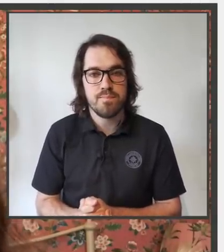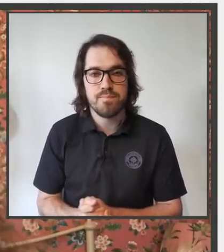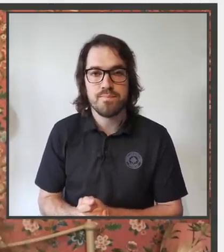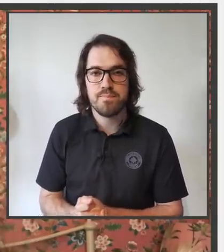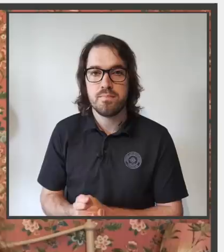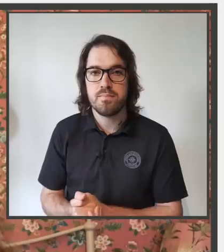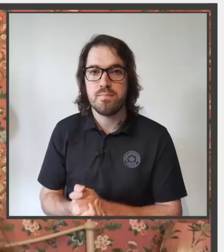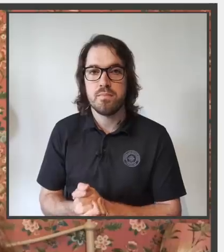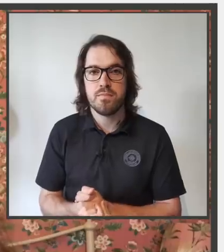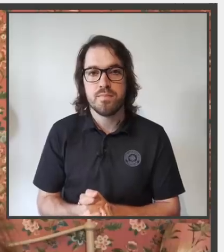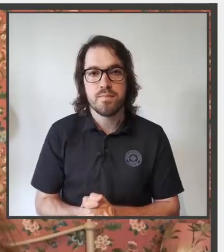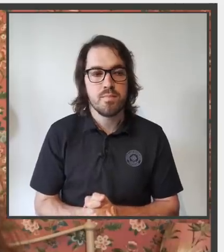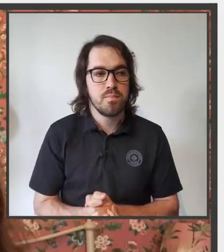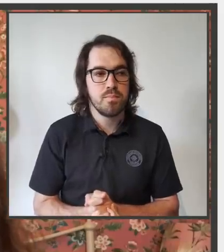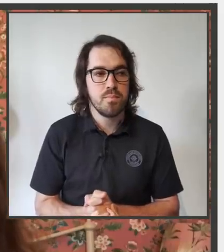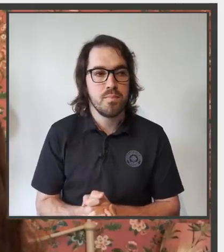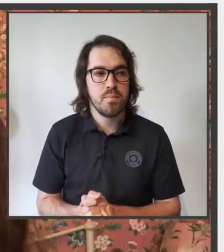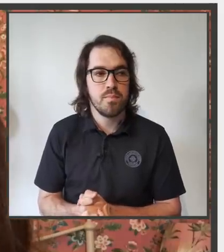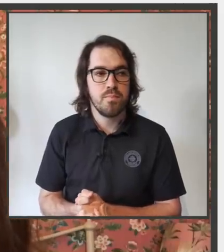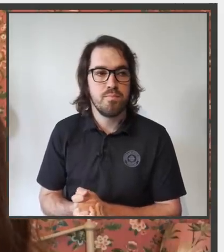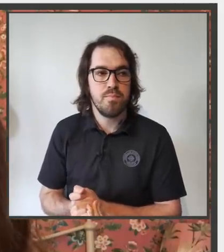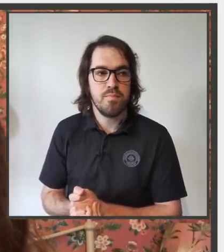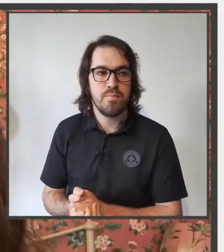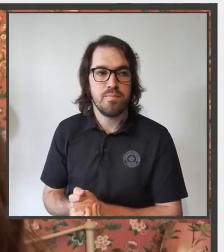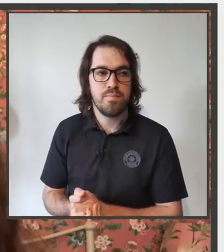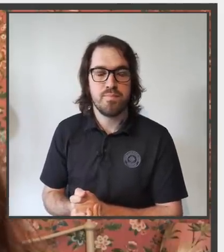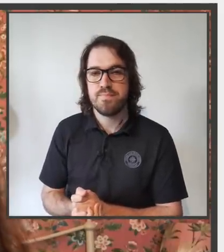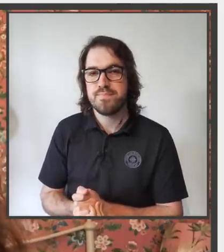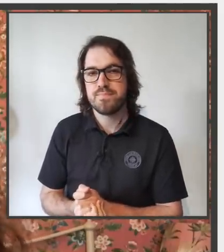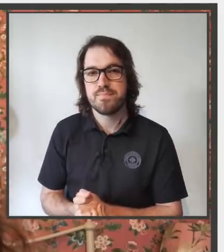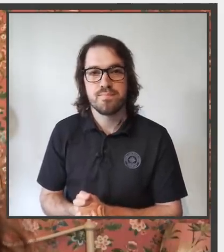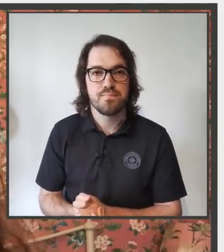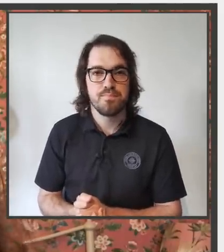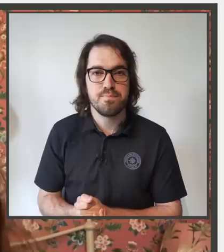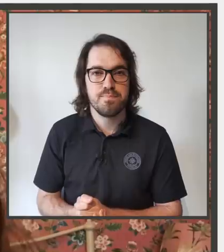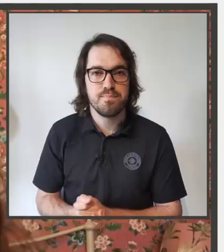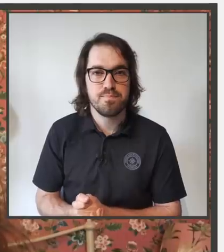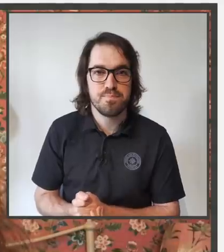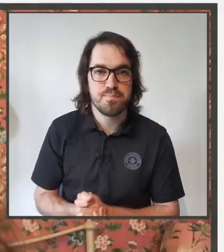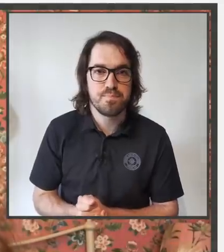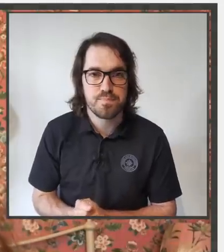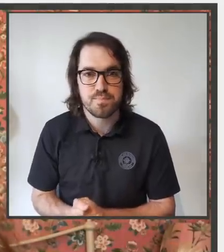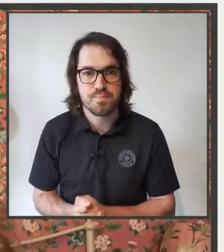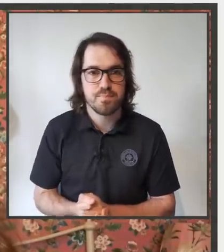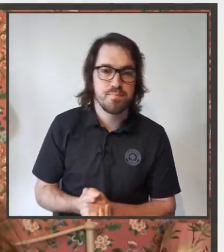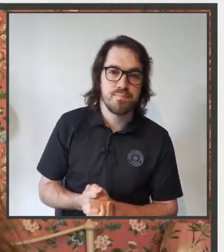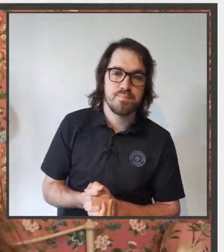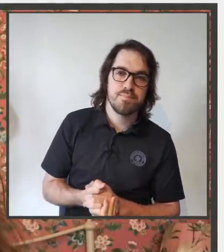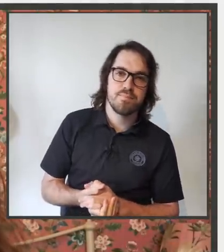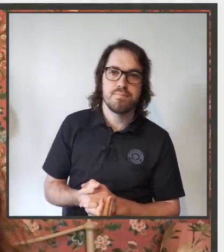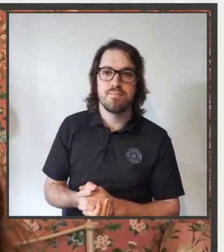So you can be stricken with grief. So if you have a big loss, and this loss